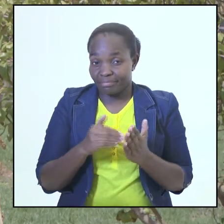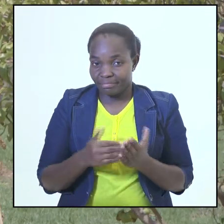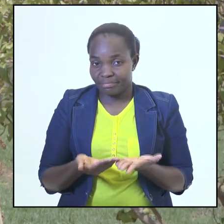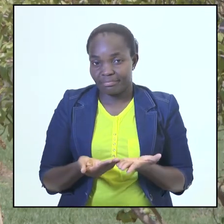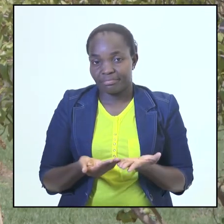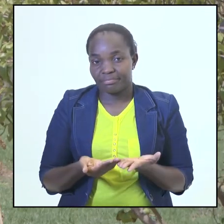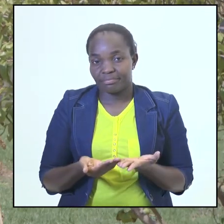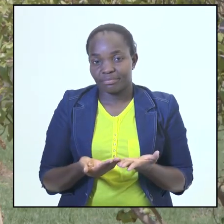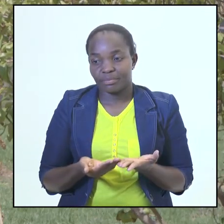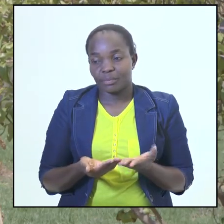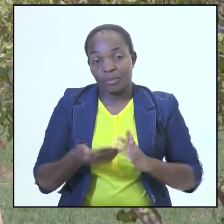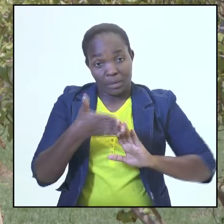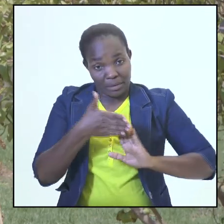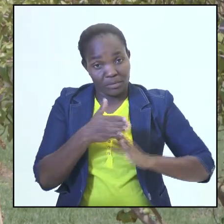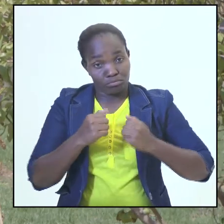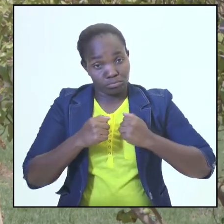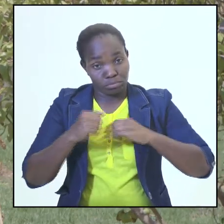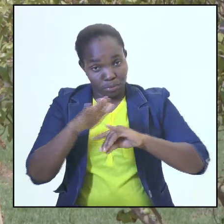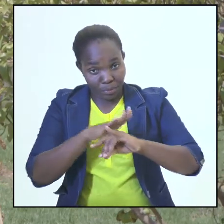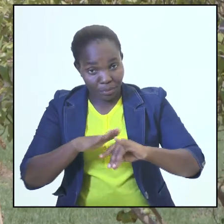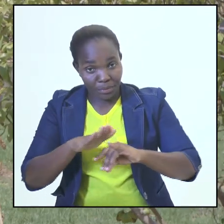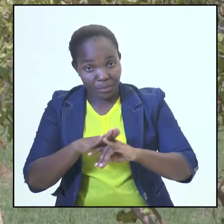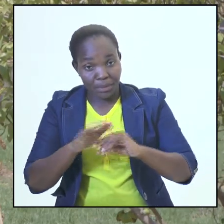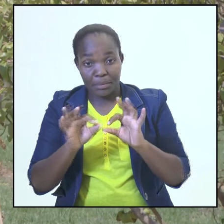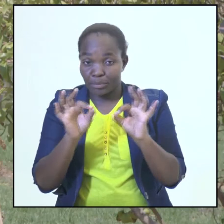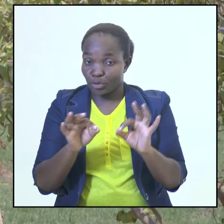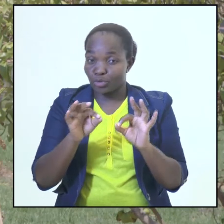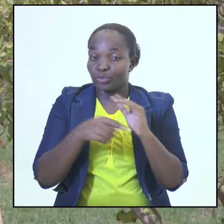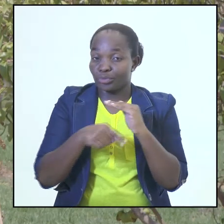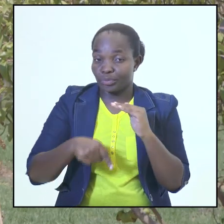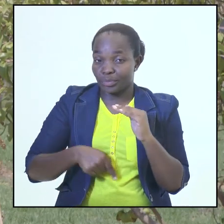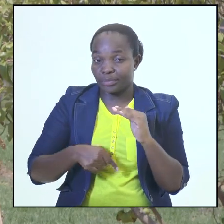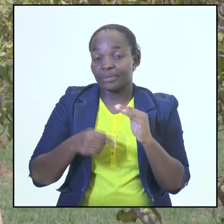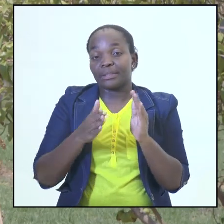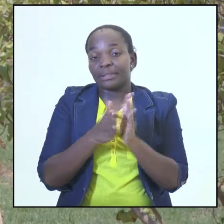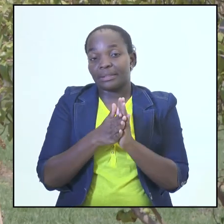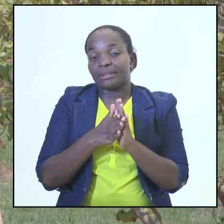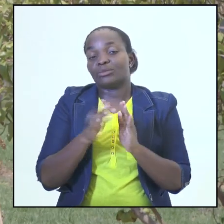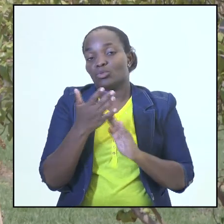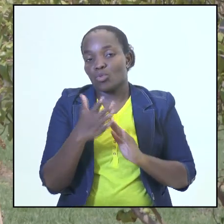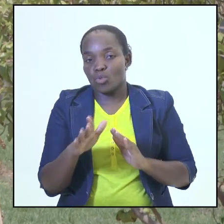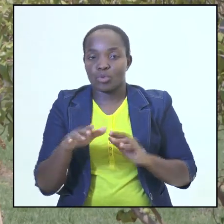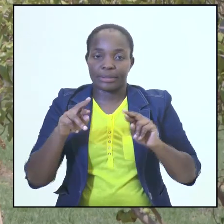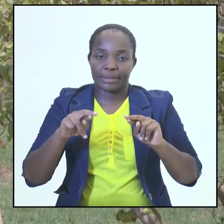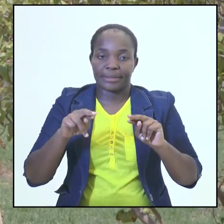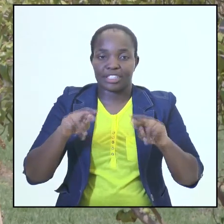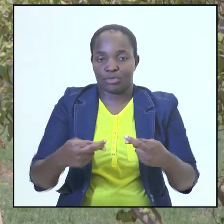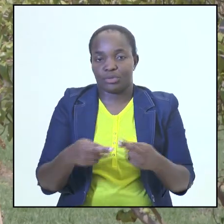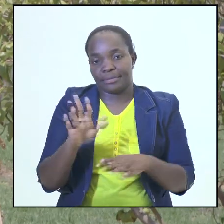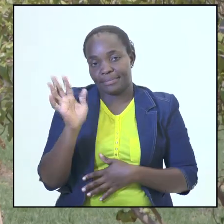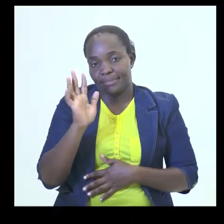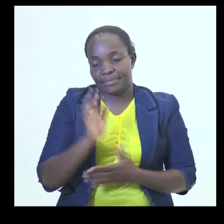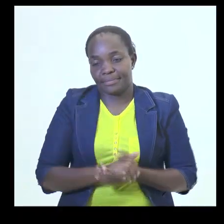please save our animals, our beautiful country, and our precious water resources. Goodbye.